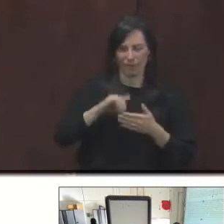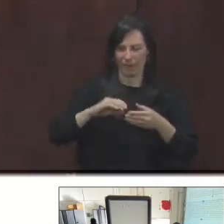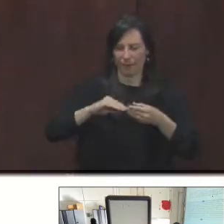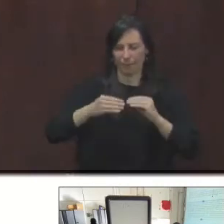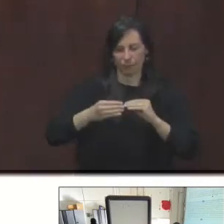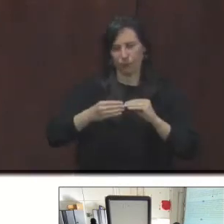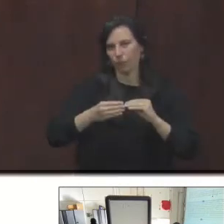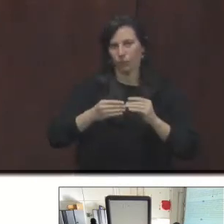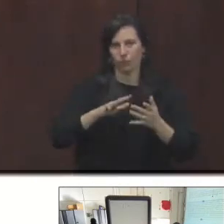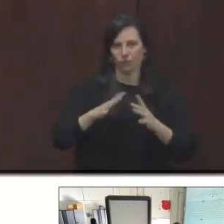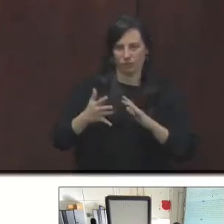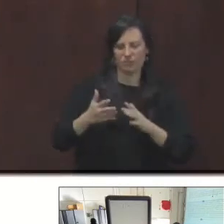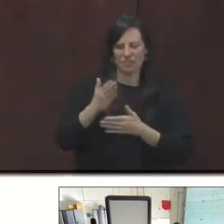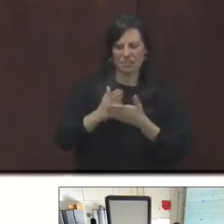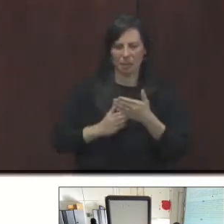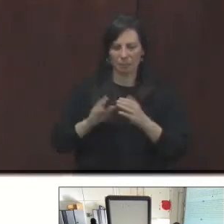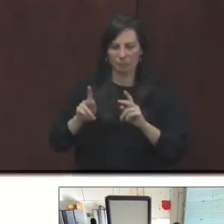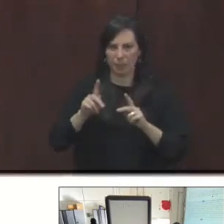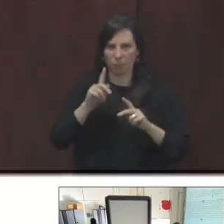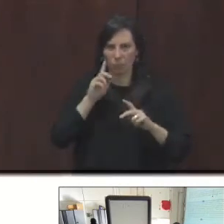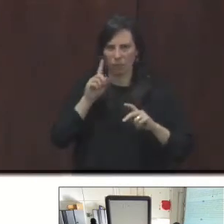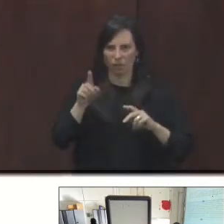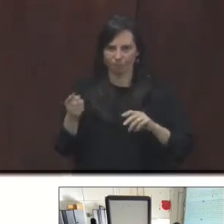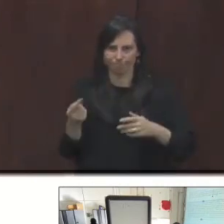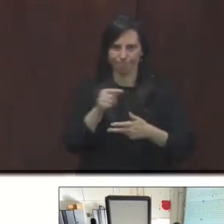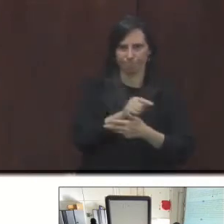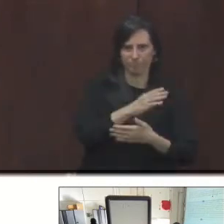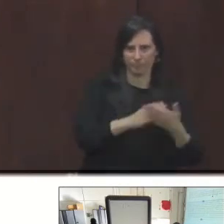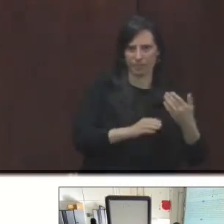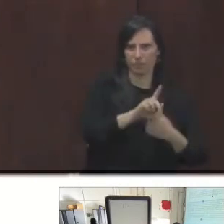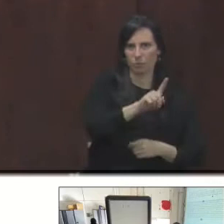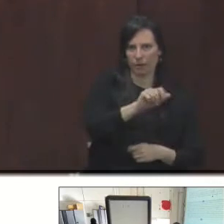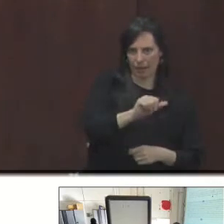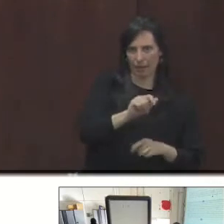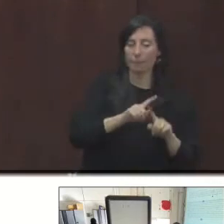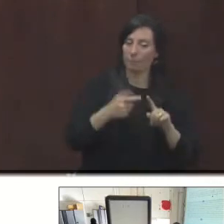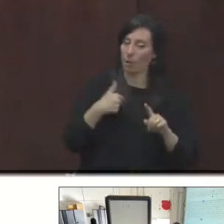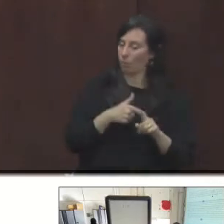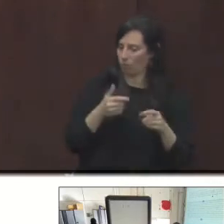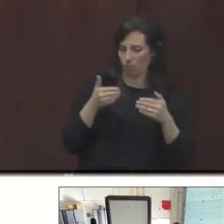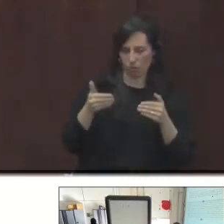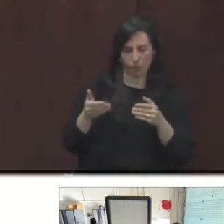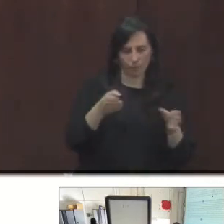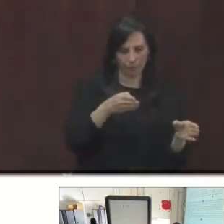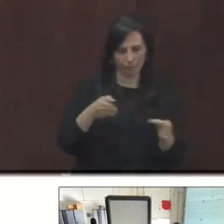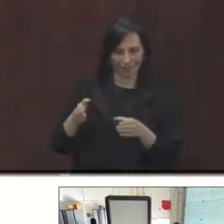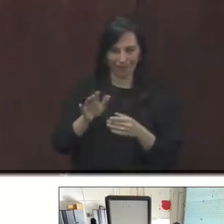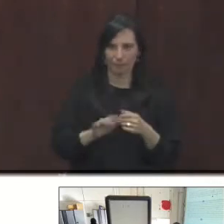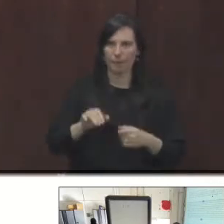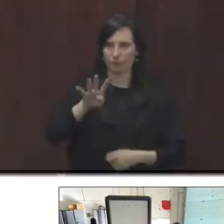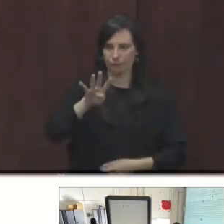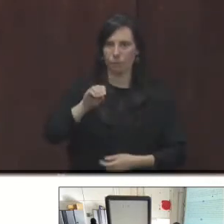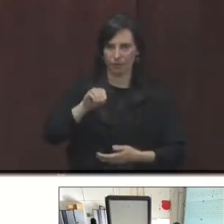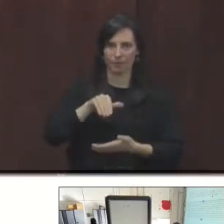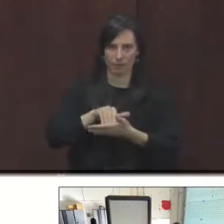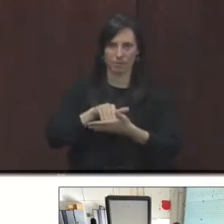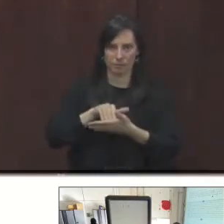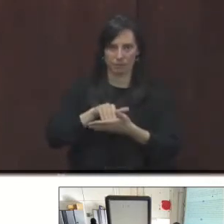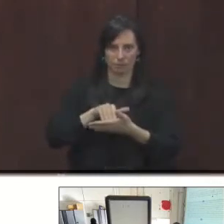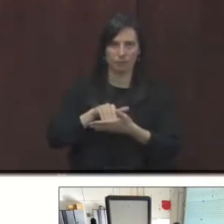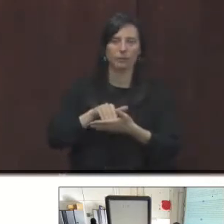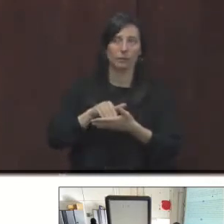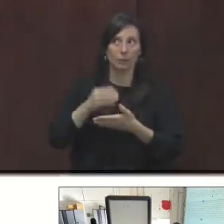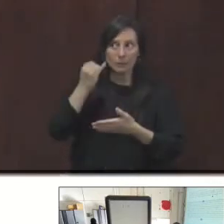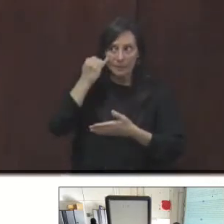covered by phase 1A, but for planning assumptions, we're making that number 40,000 with a current allotment of 1,000 doses a